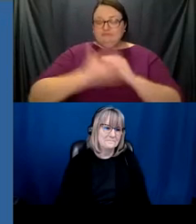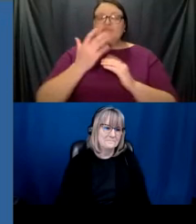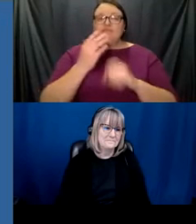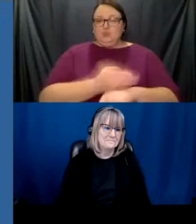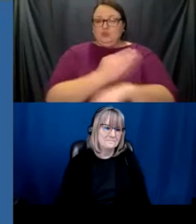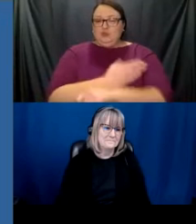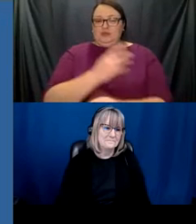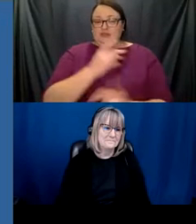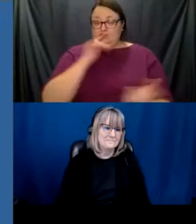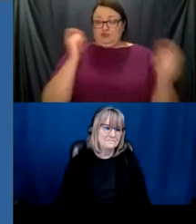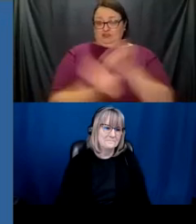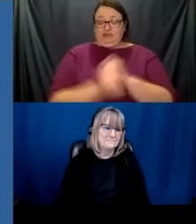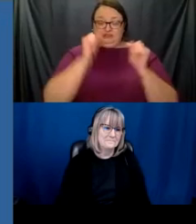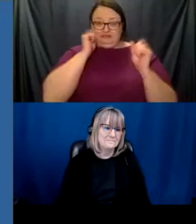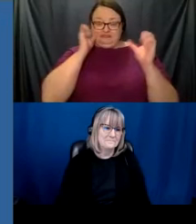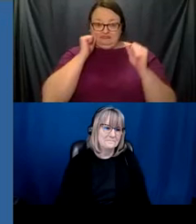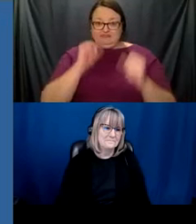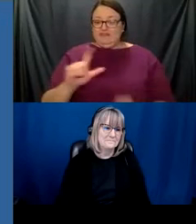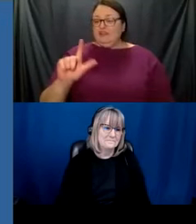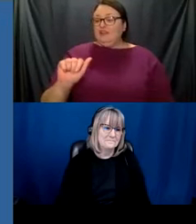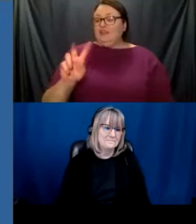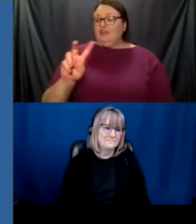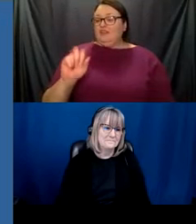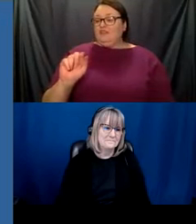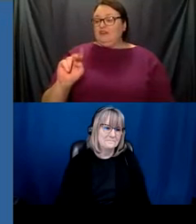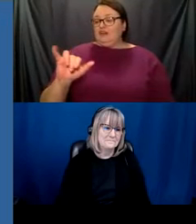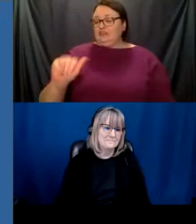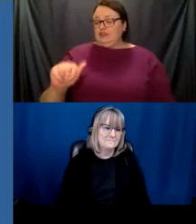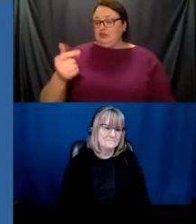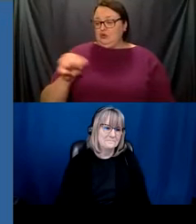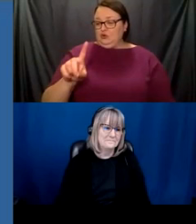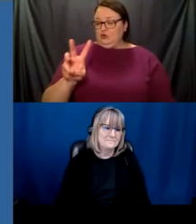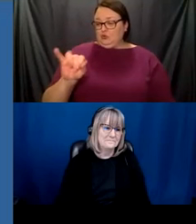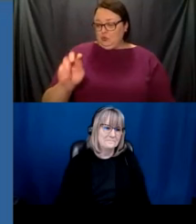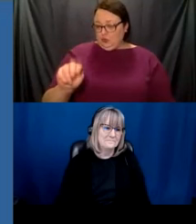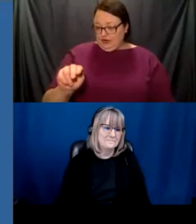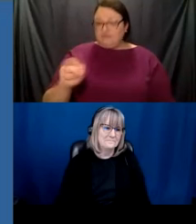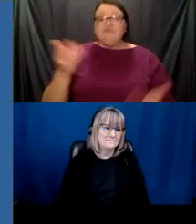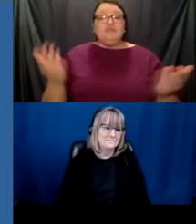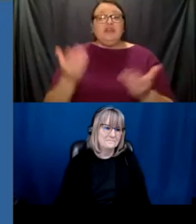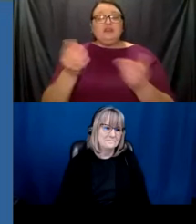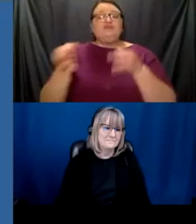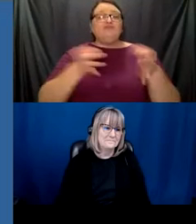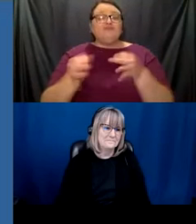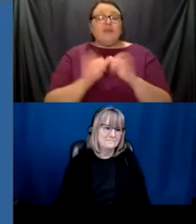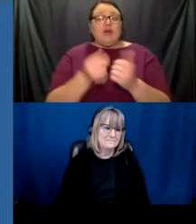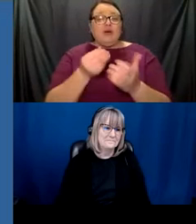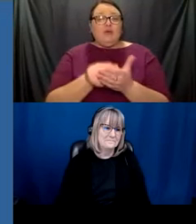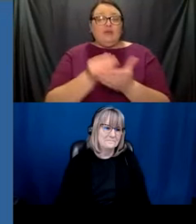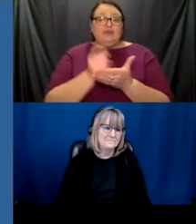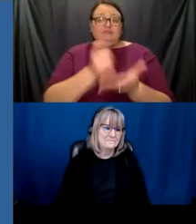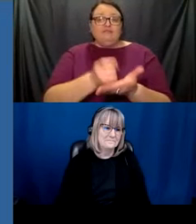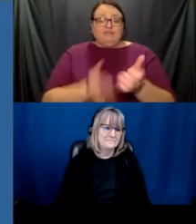So Lavanya Goodwin is here to tell us about how the funding helped La